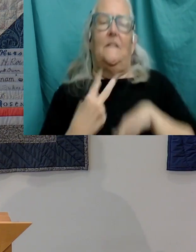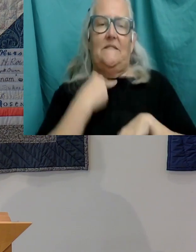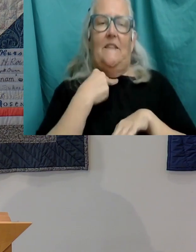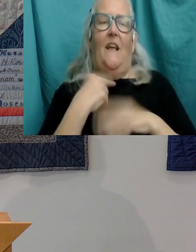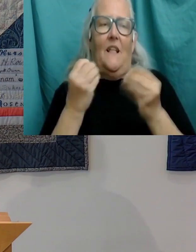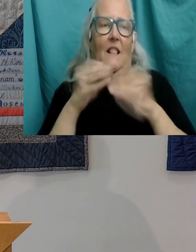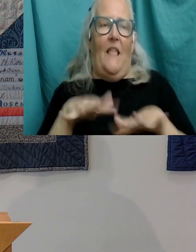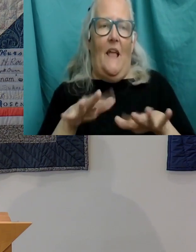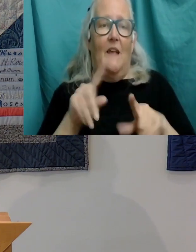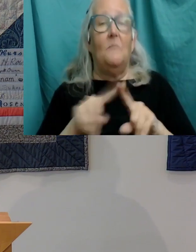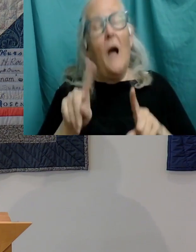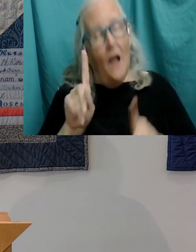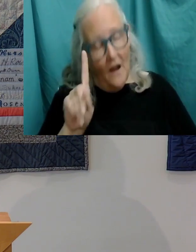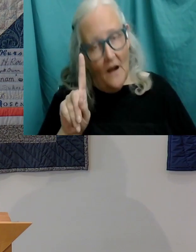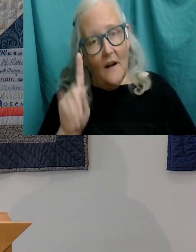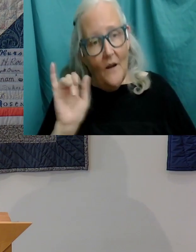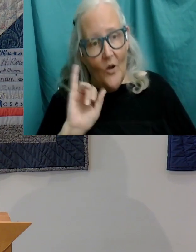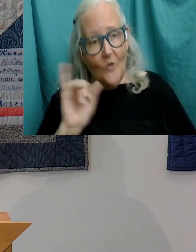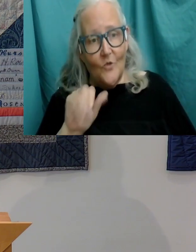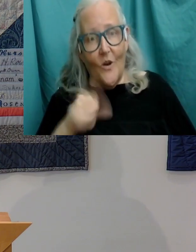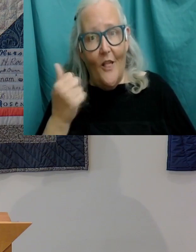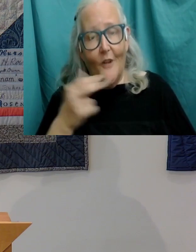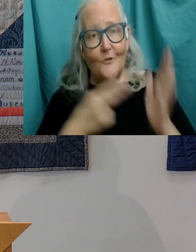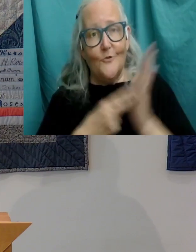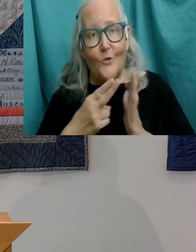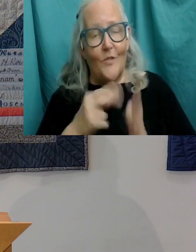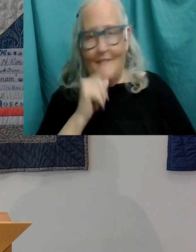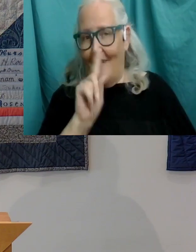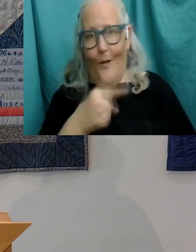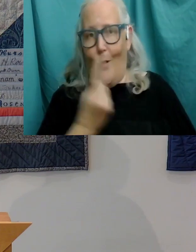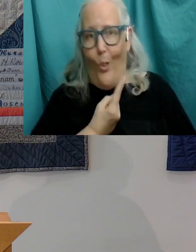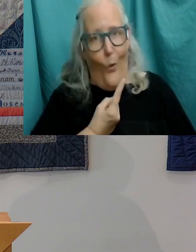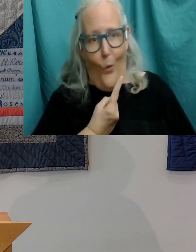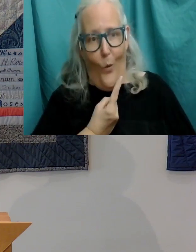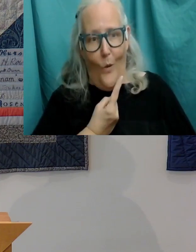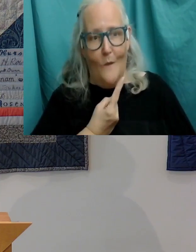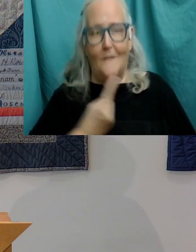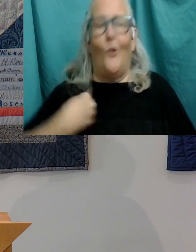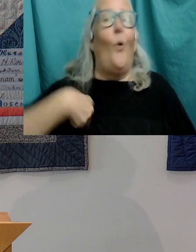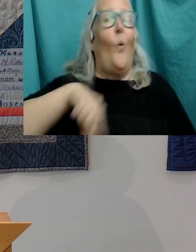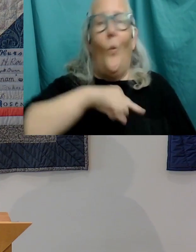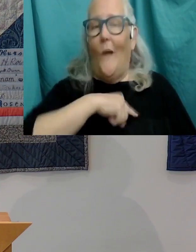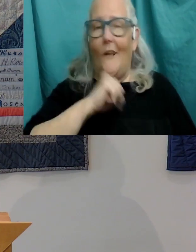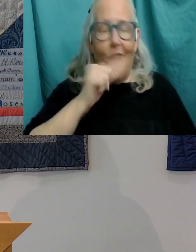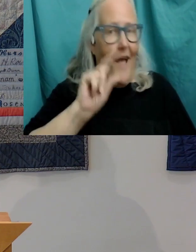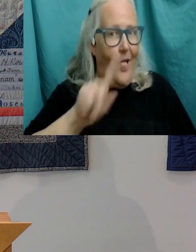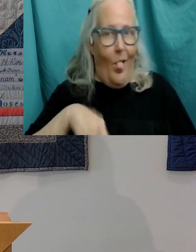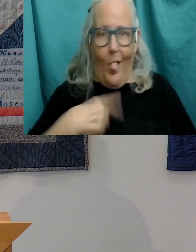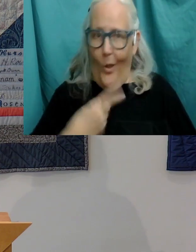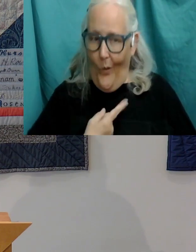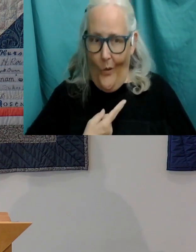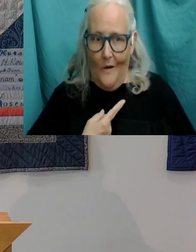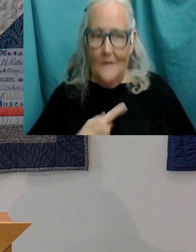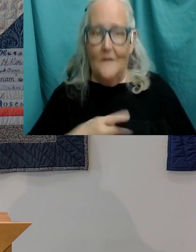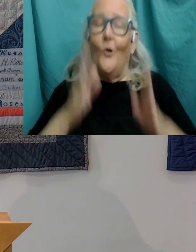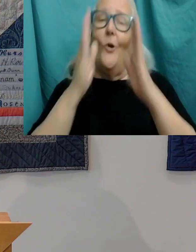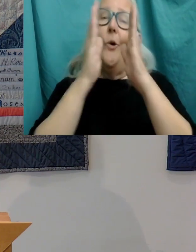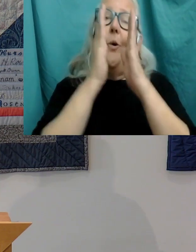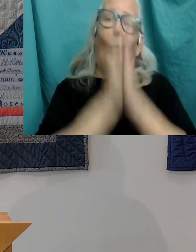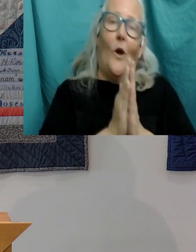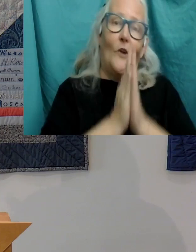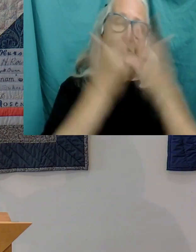truth. You are not alone. We are not alone. Our worship now has ended and our